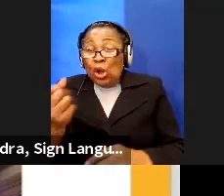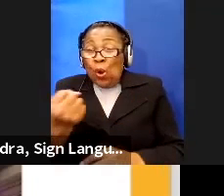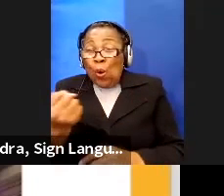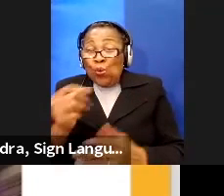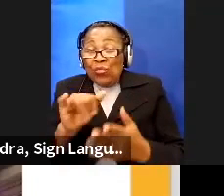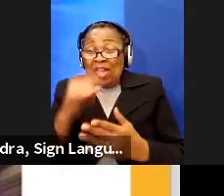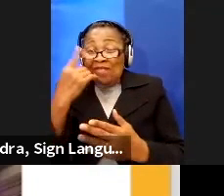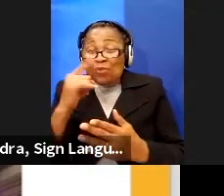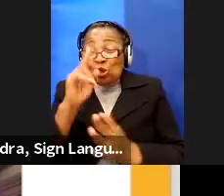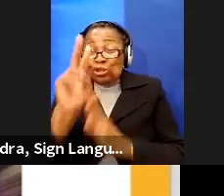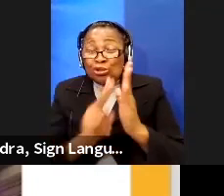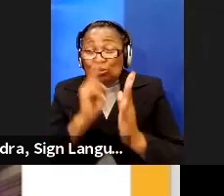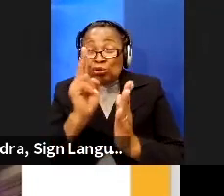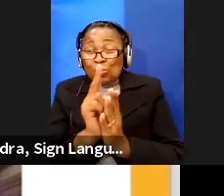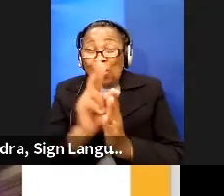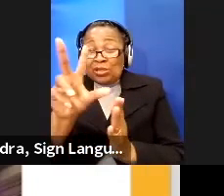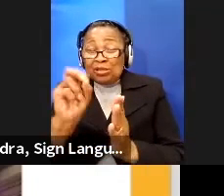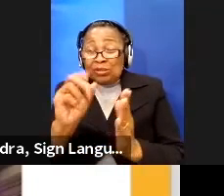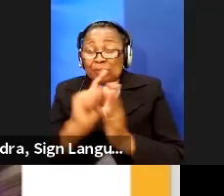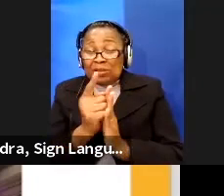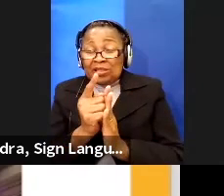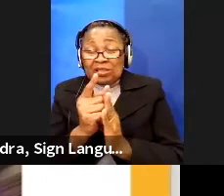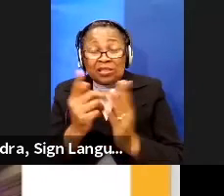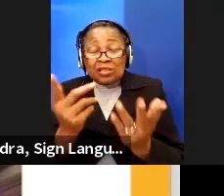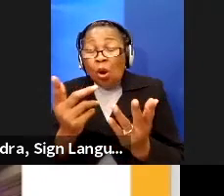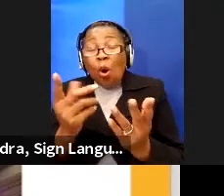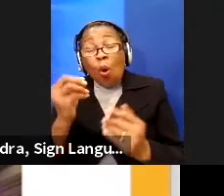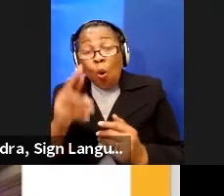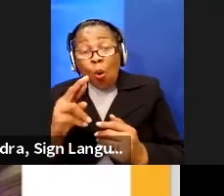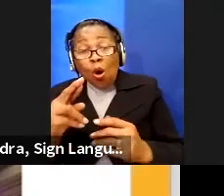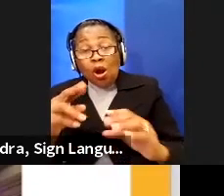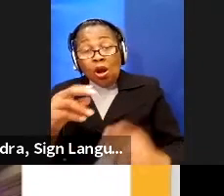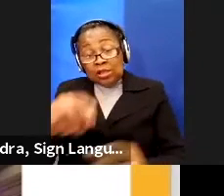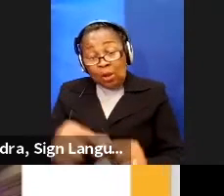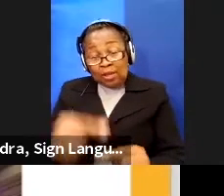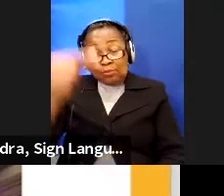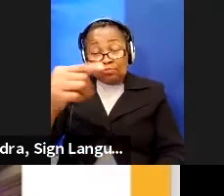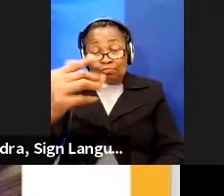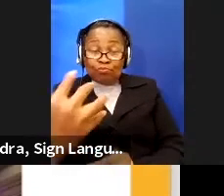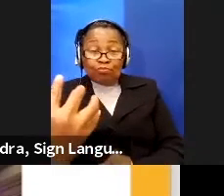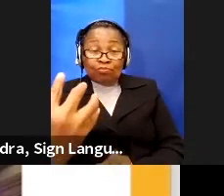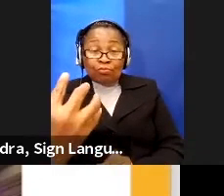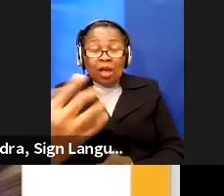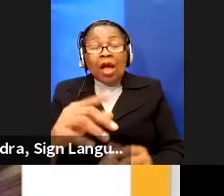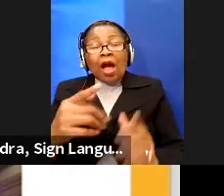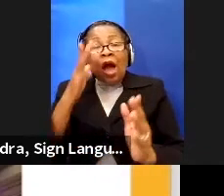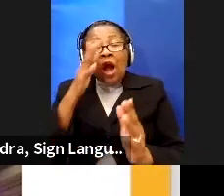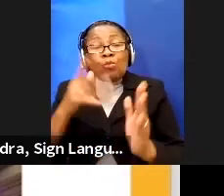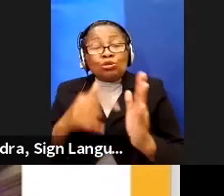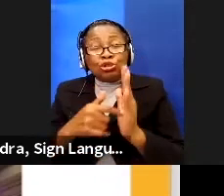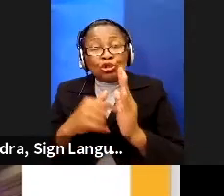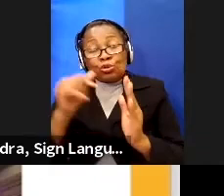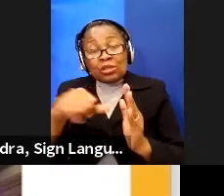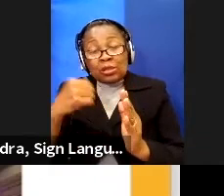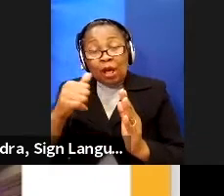hours? Okay, or is it going to come on a mount? I'm going to show you some other pictures like Kennedy Center.